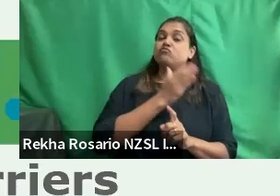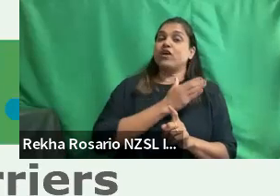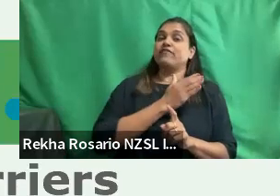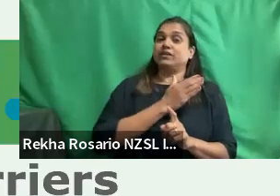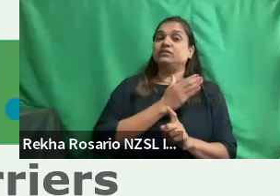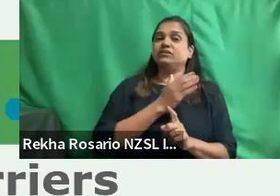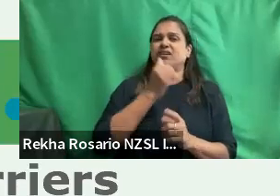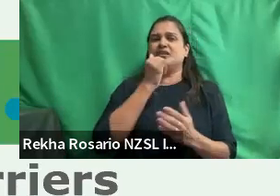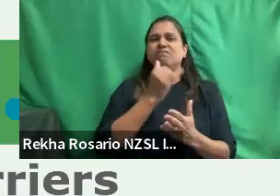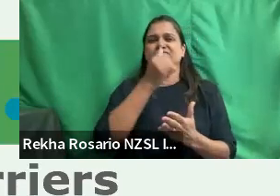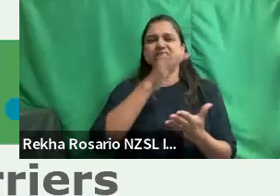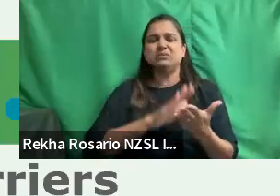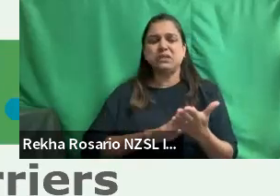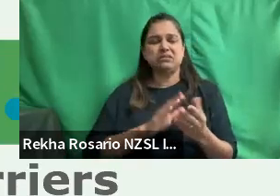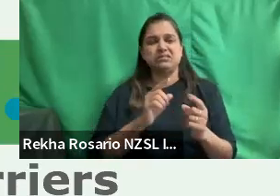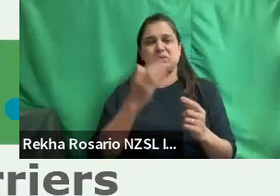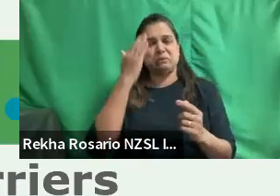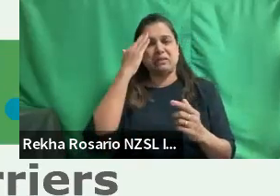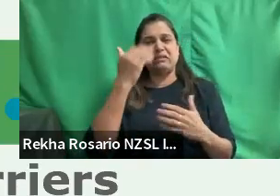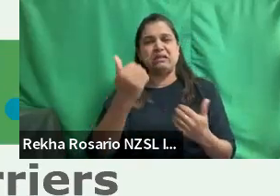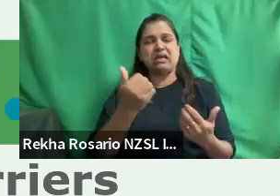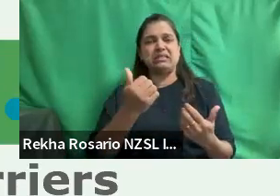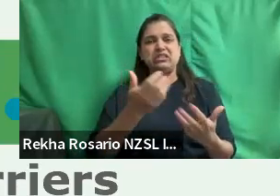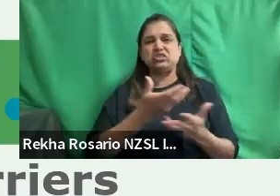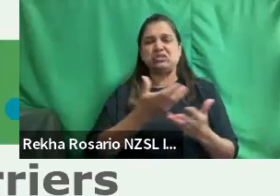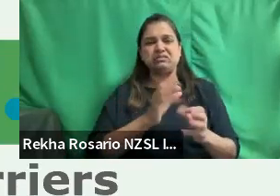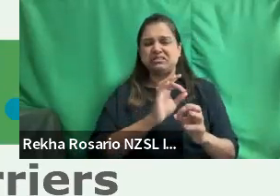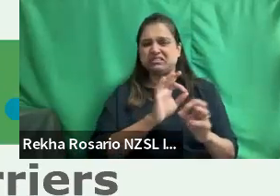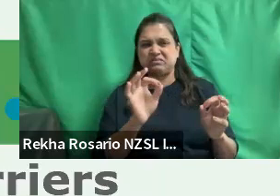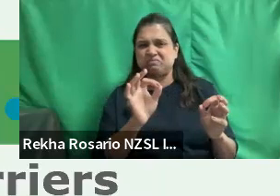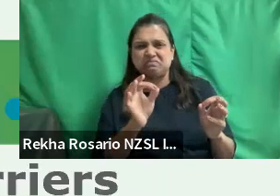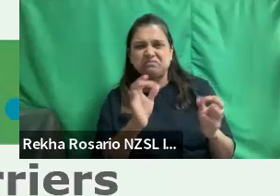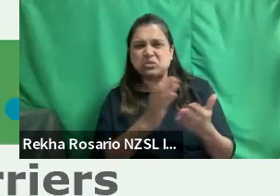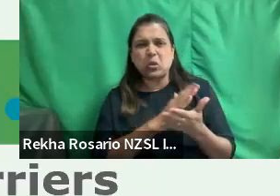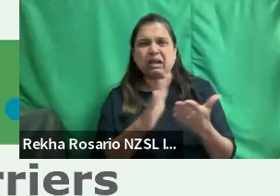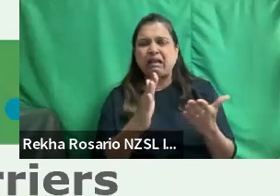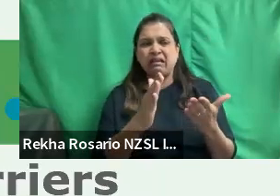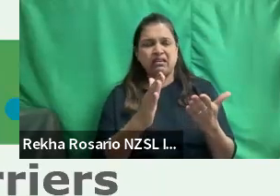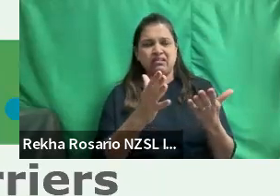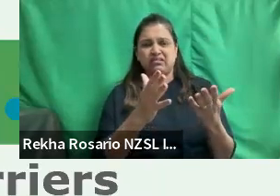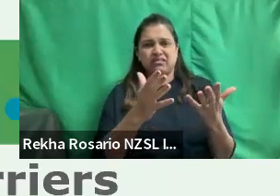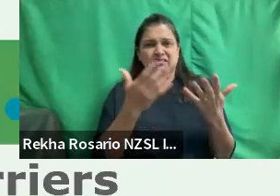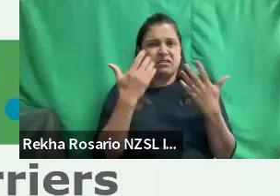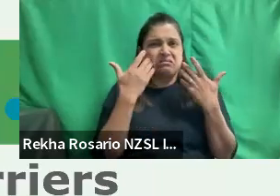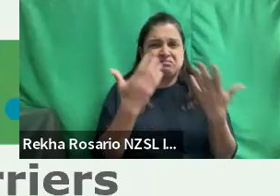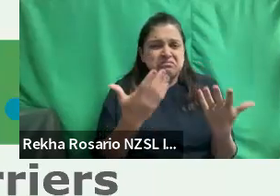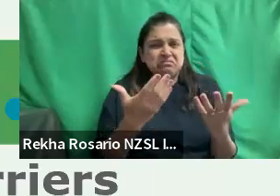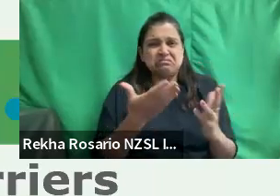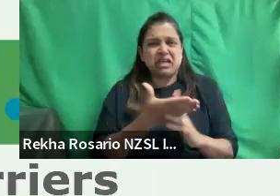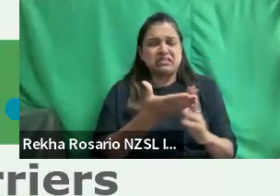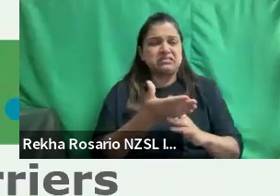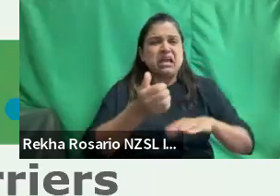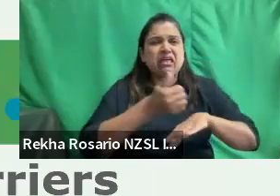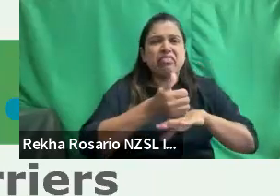bad experiences with mental health services, being unclear how to access services, not finding a therapist